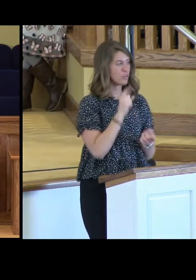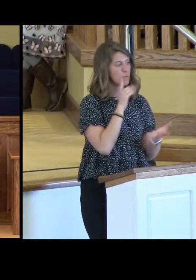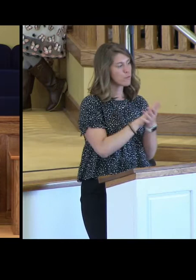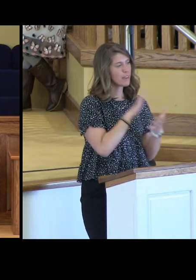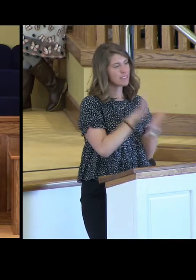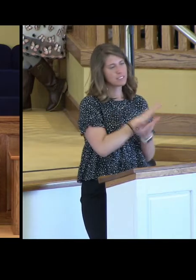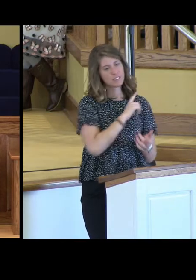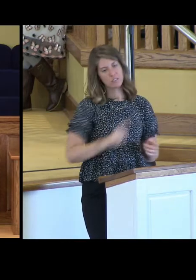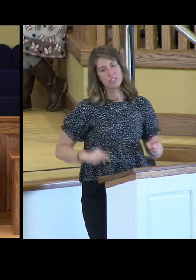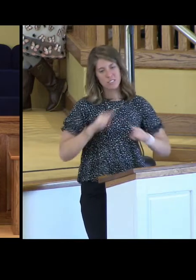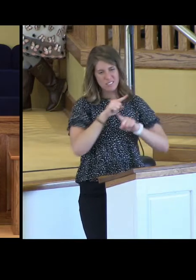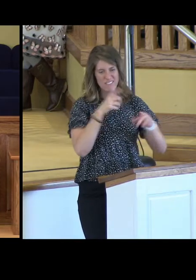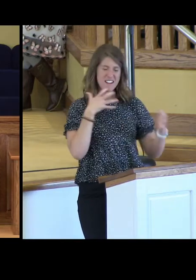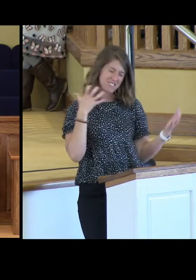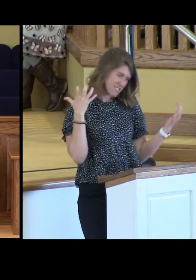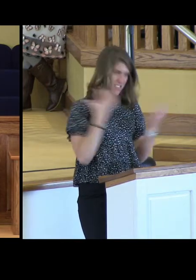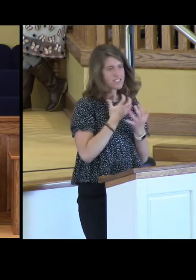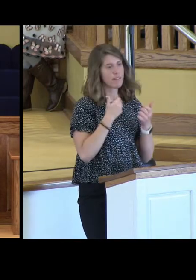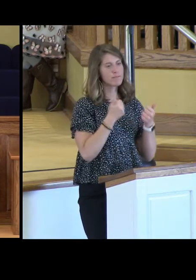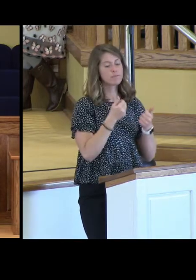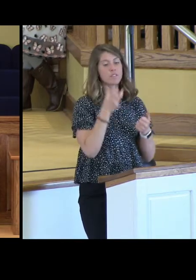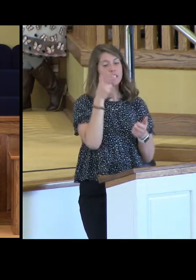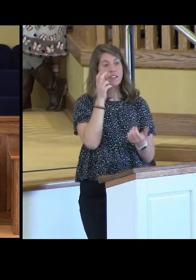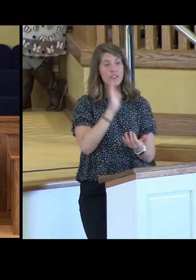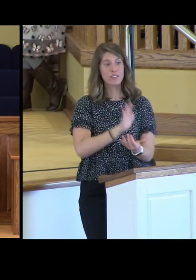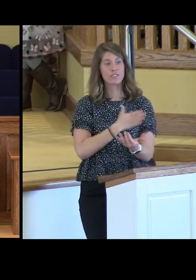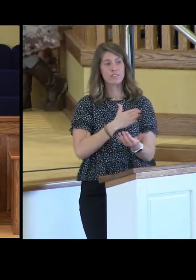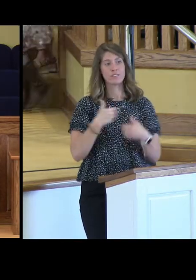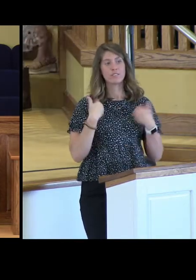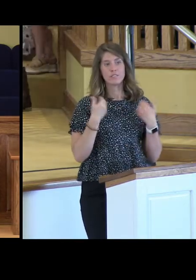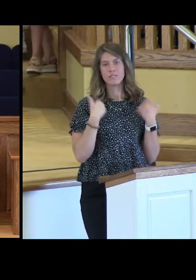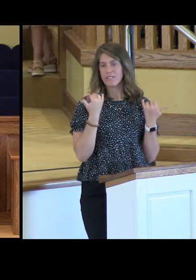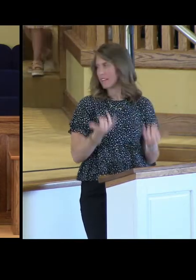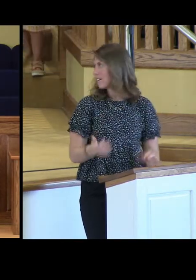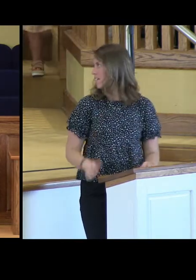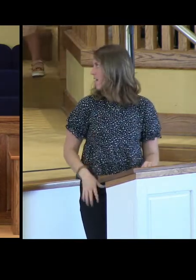Y'all guys, you all are awesome. All right, let's hear the youth choir sing. Come on.